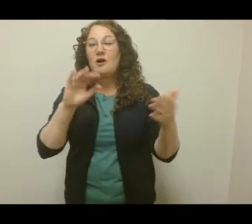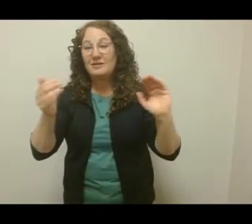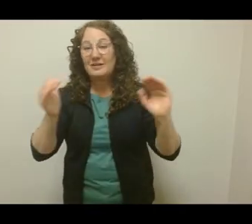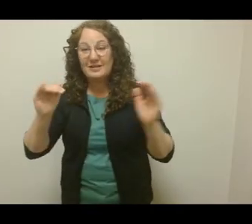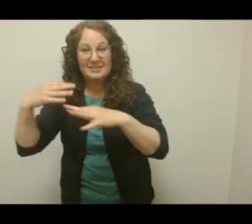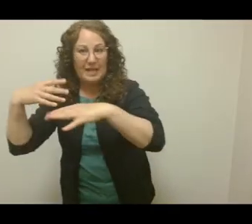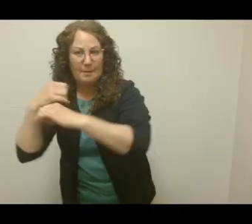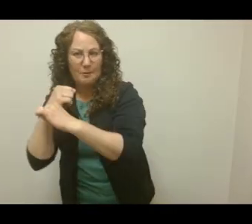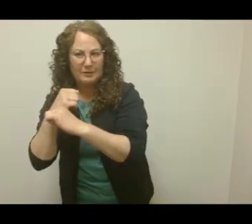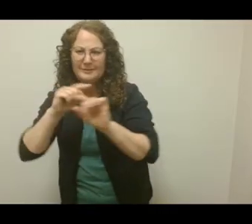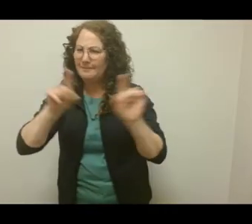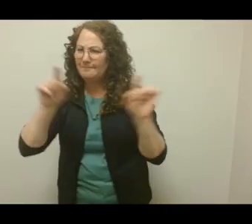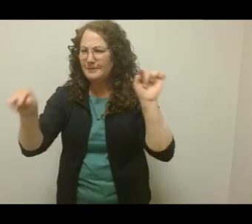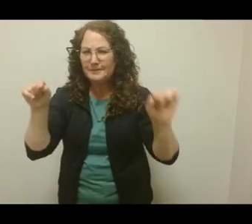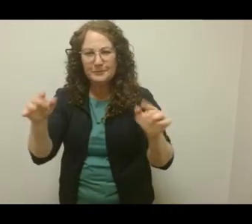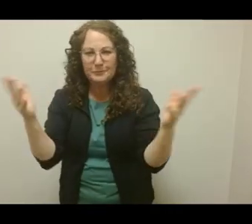difference?